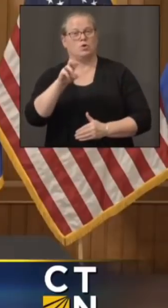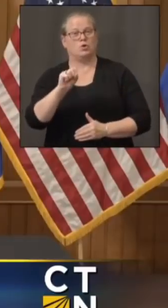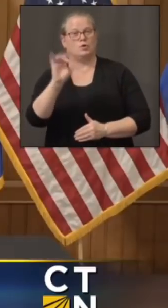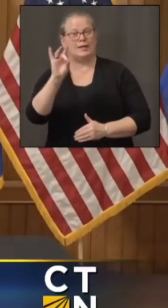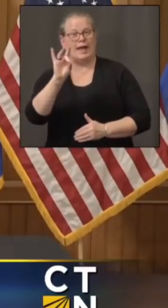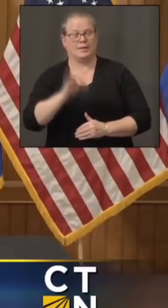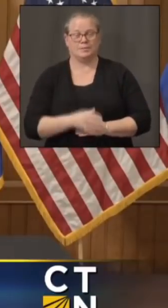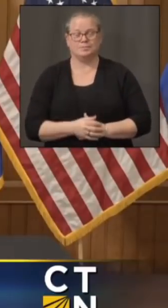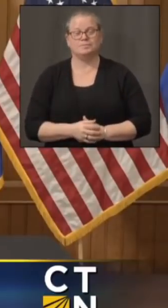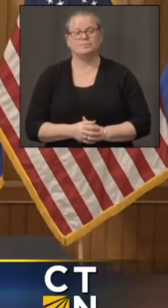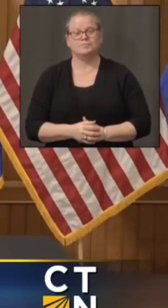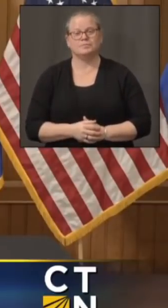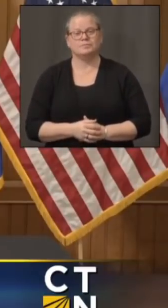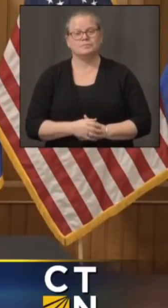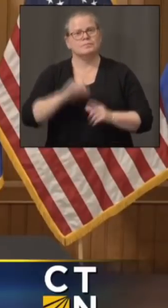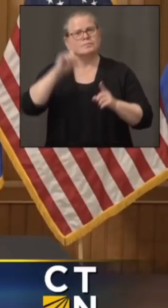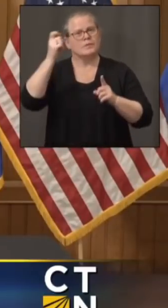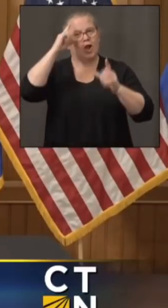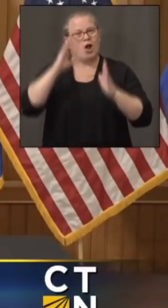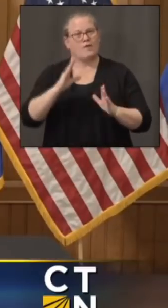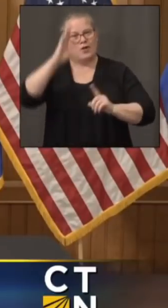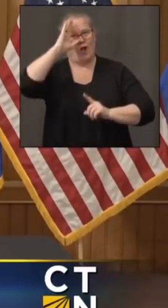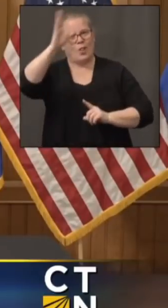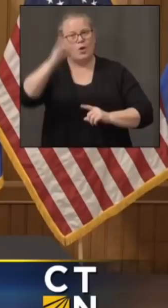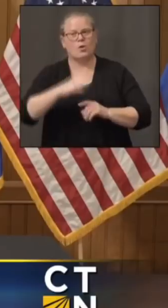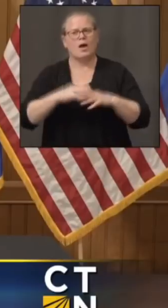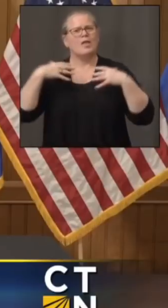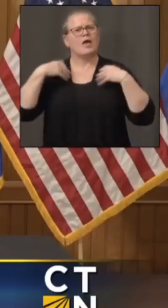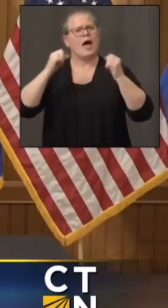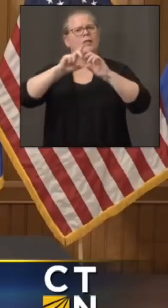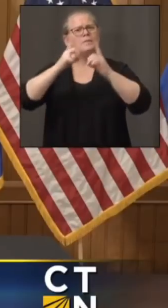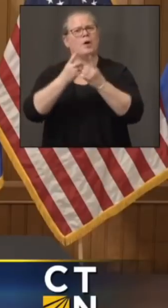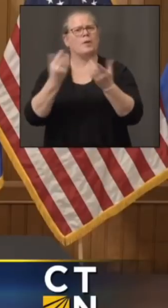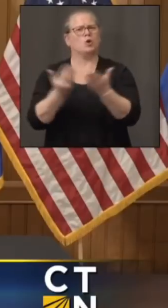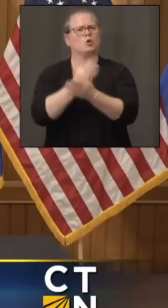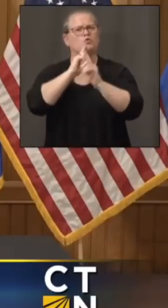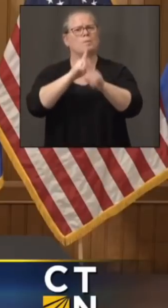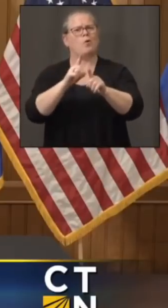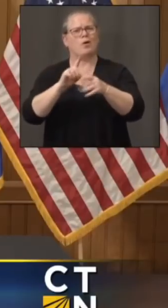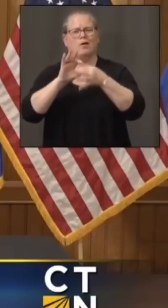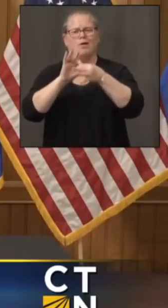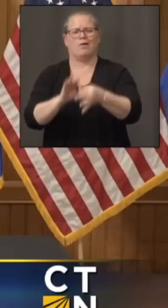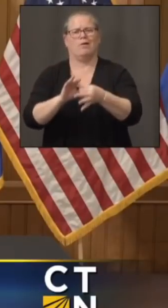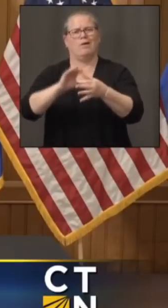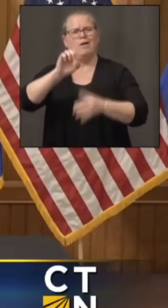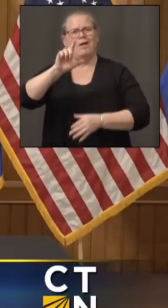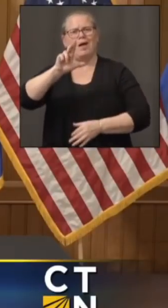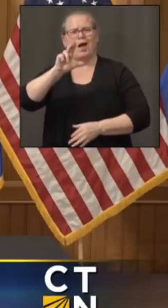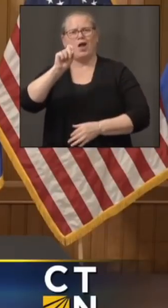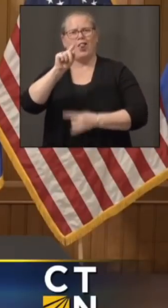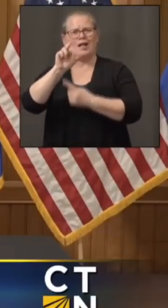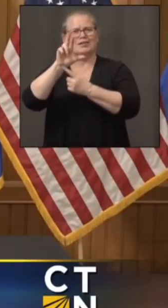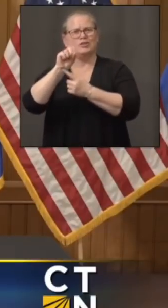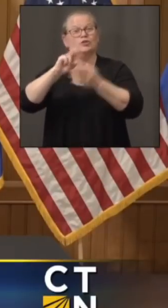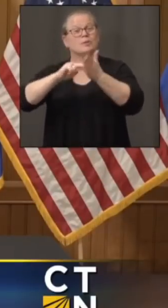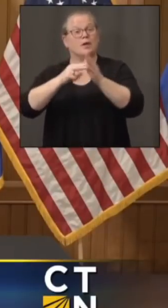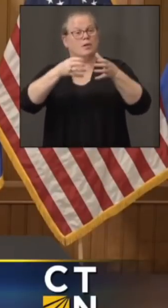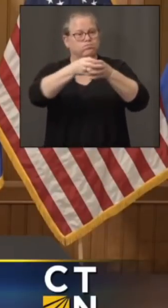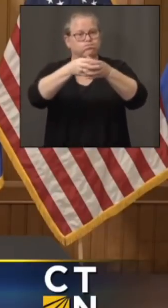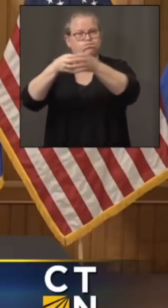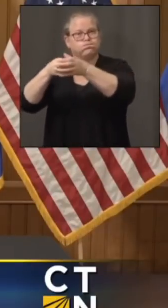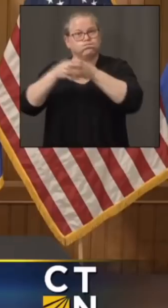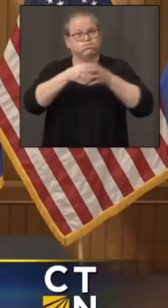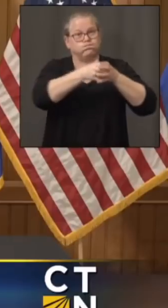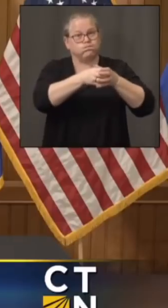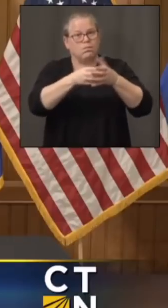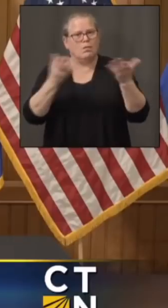Hi, Governor. There is a new report out from the Health Department about clusters. They examined 69 clusters, and it shows restaurants are responsible